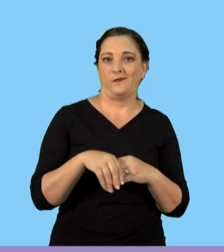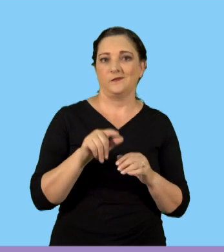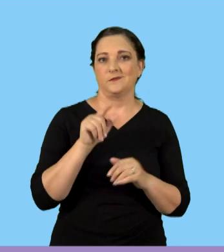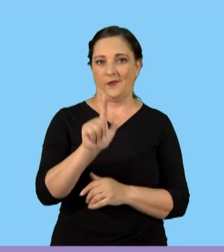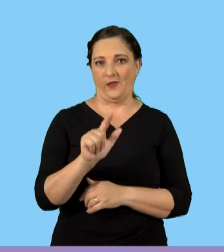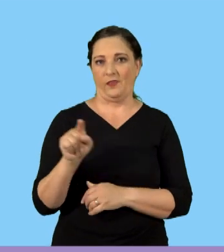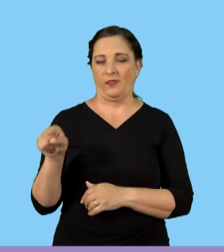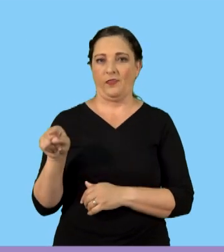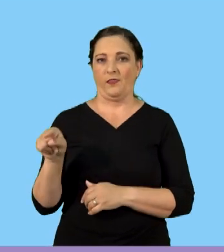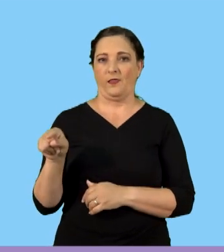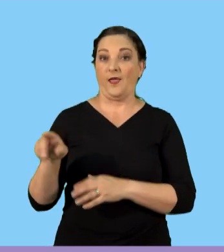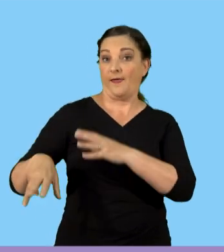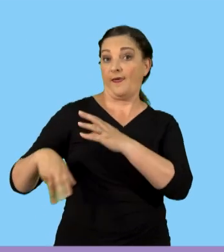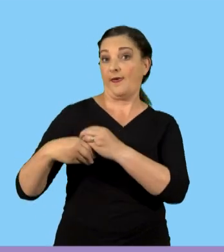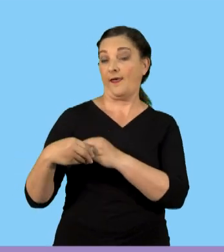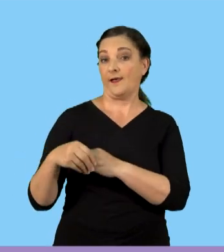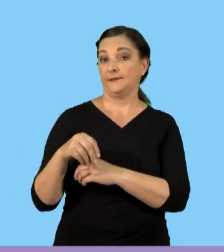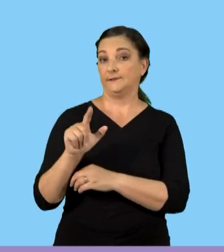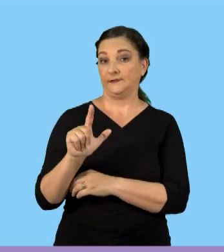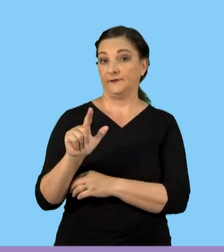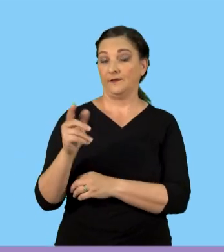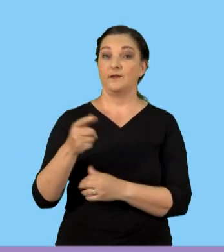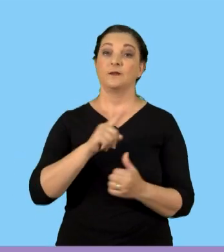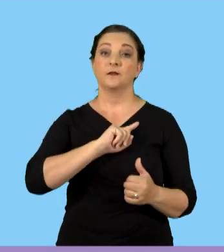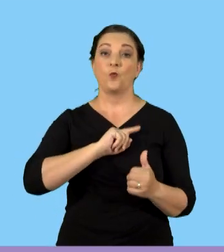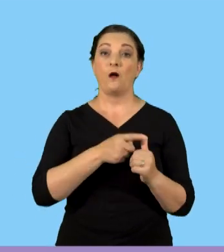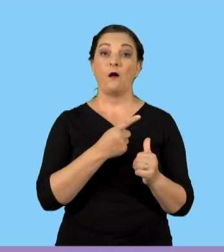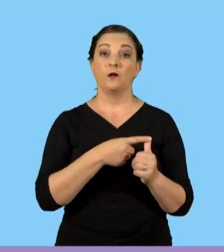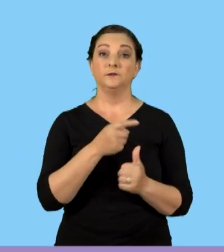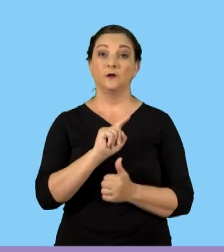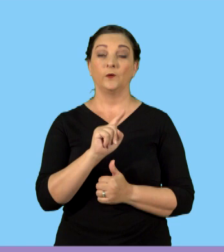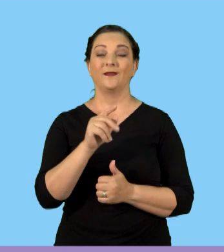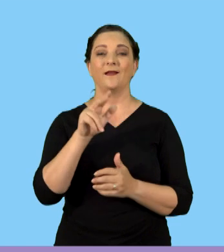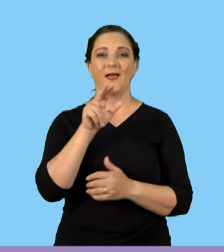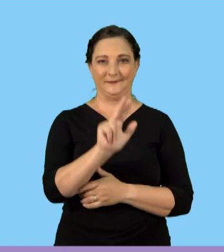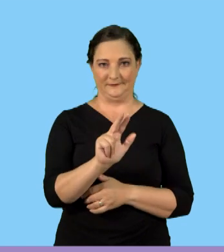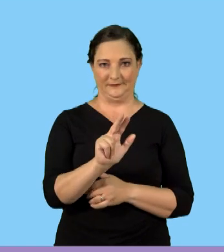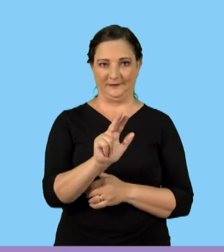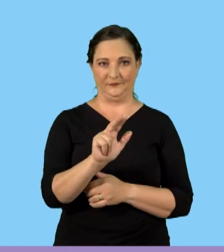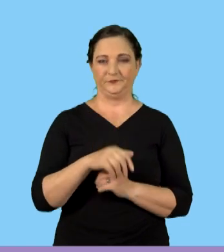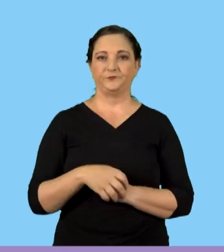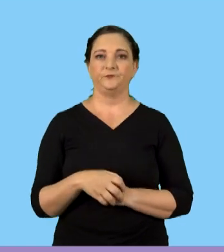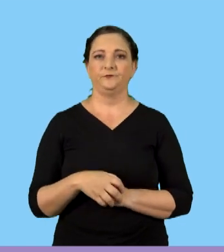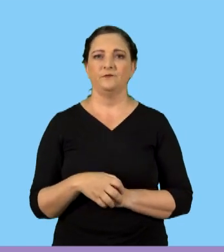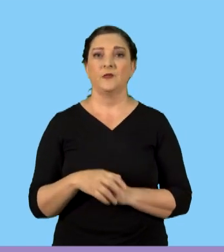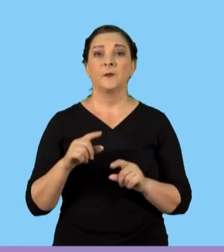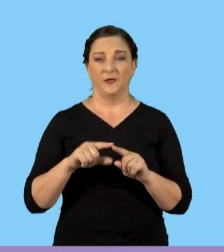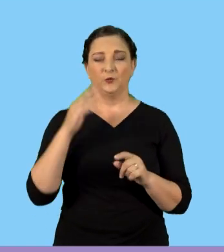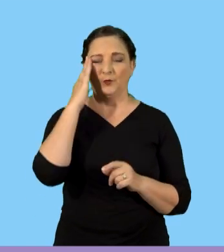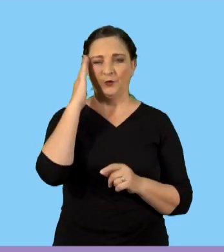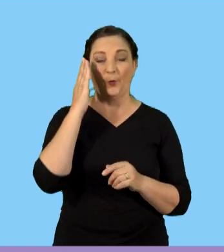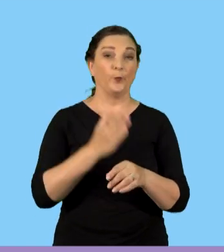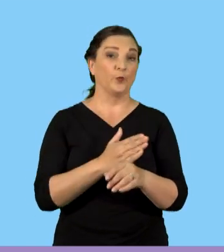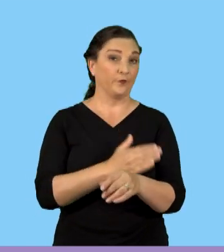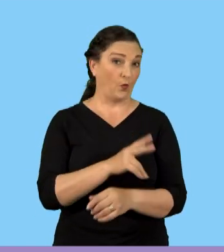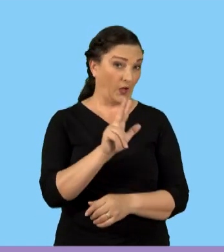1 and we add the 7, that is going to give us an 8. So from this 8, we know that before